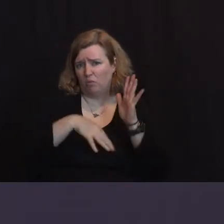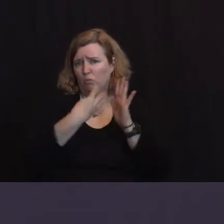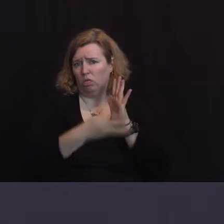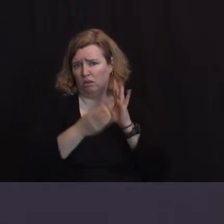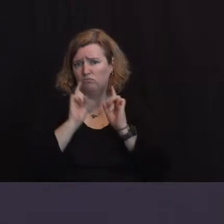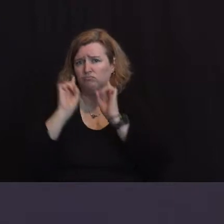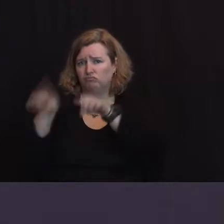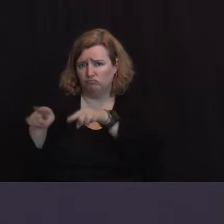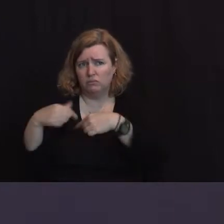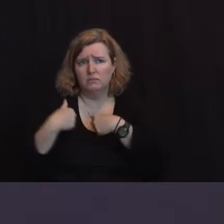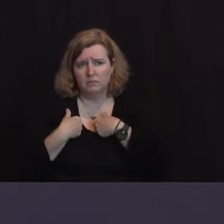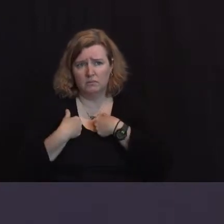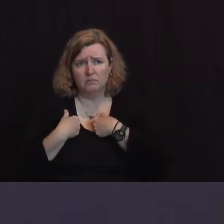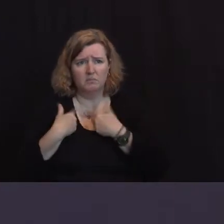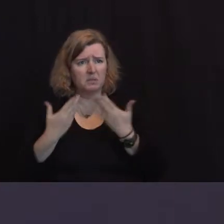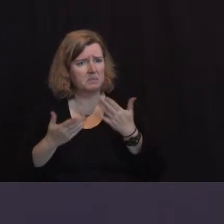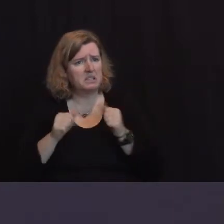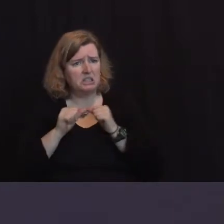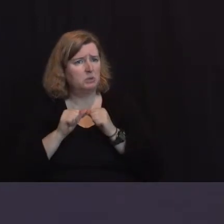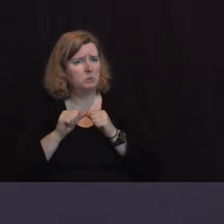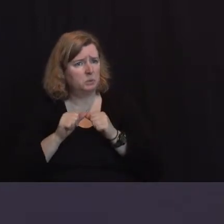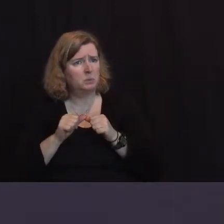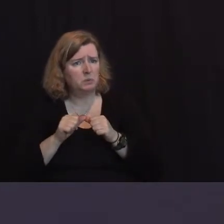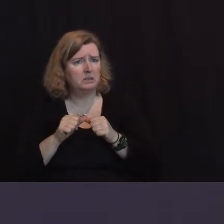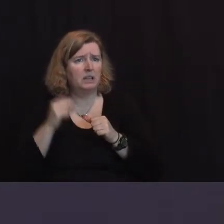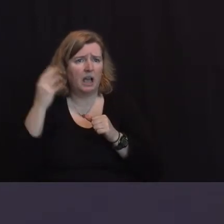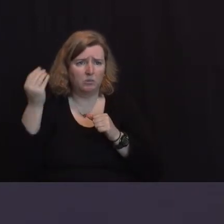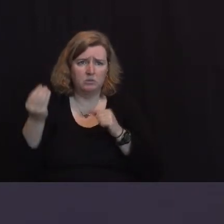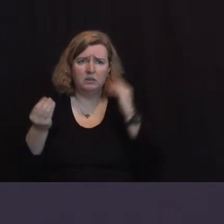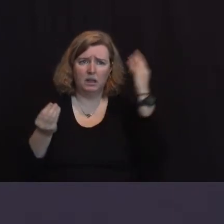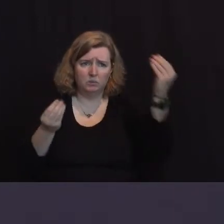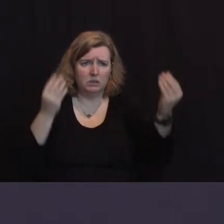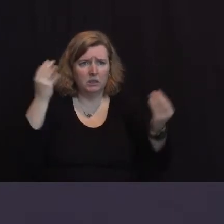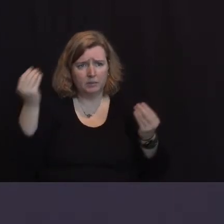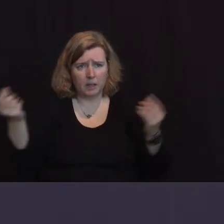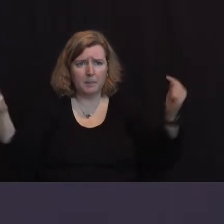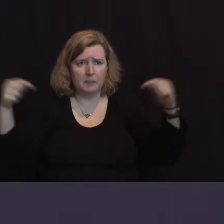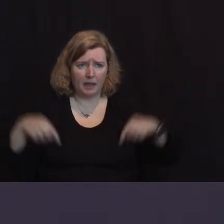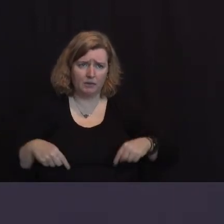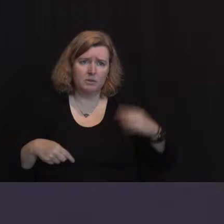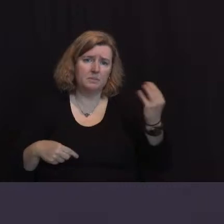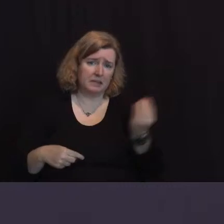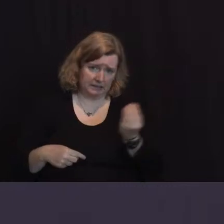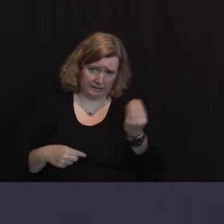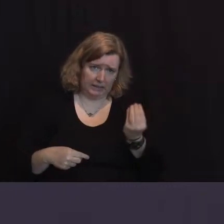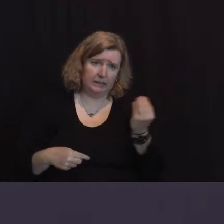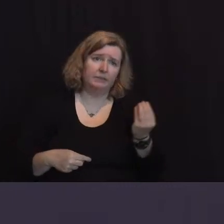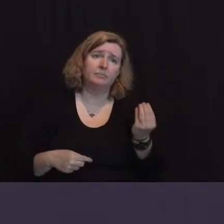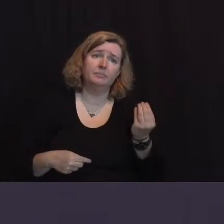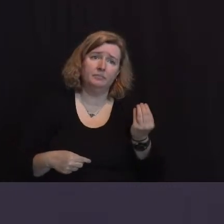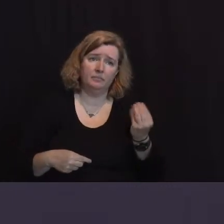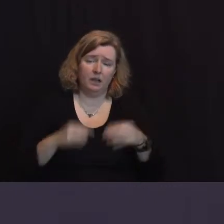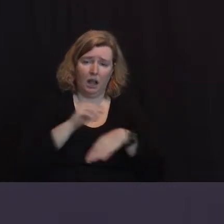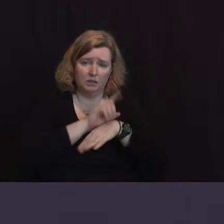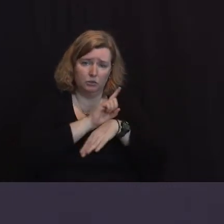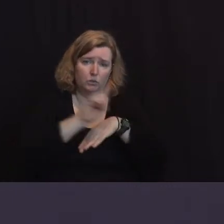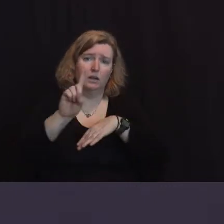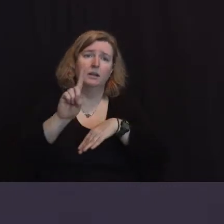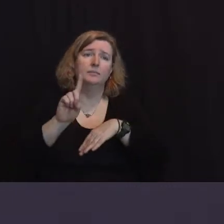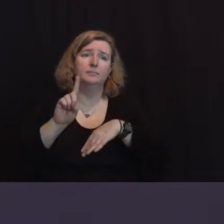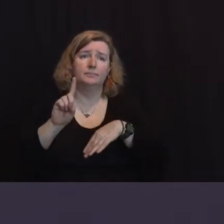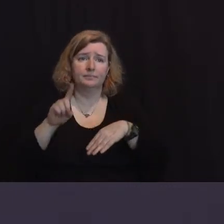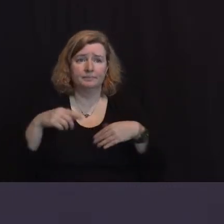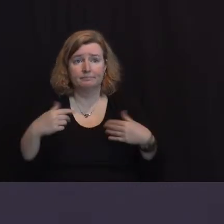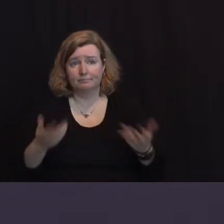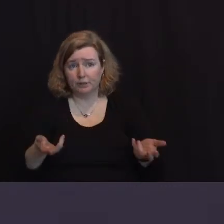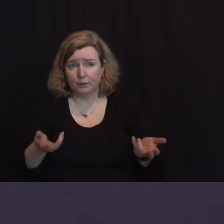same mode and then be back here again on Monday, same time, same place. So with that, Matt,